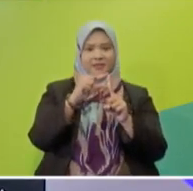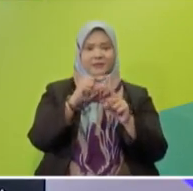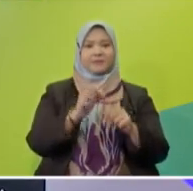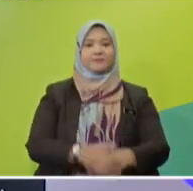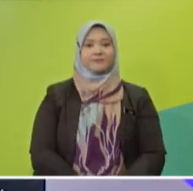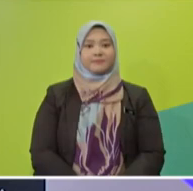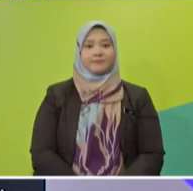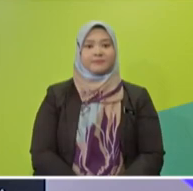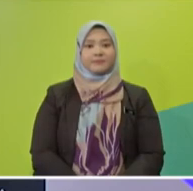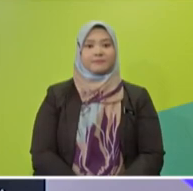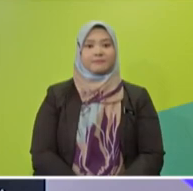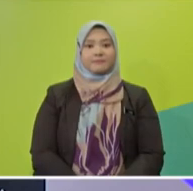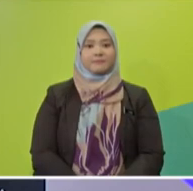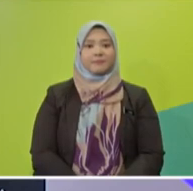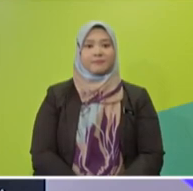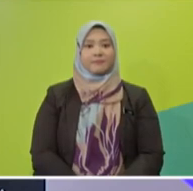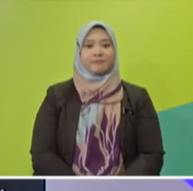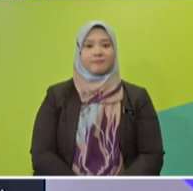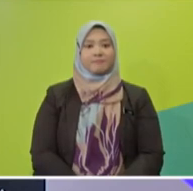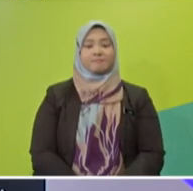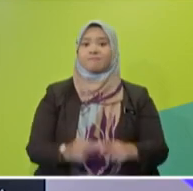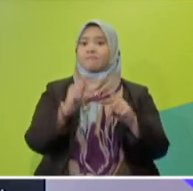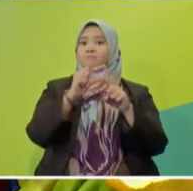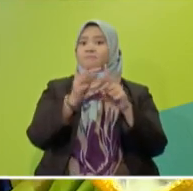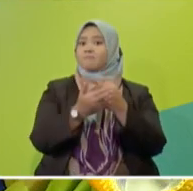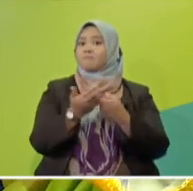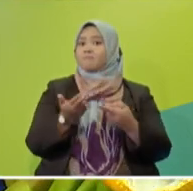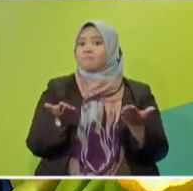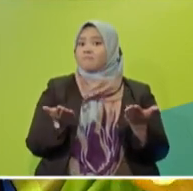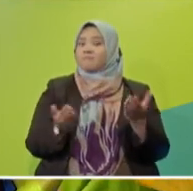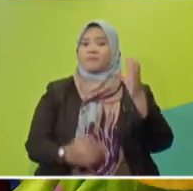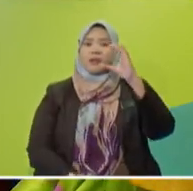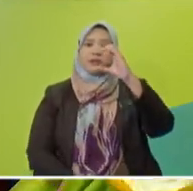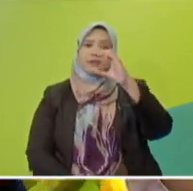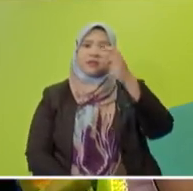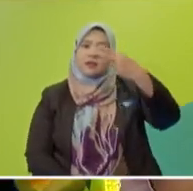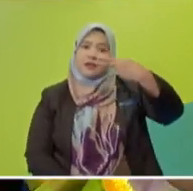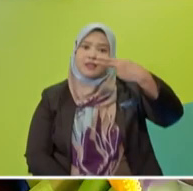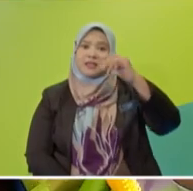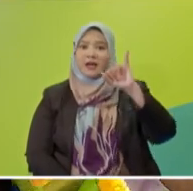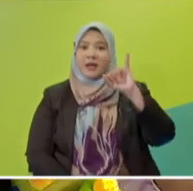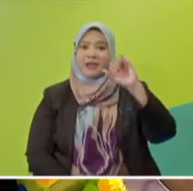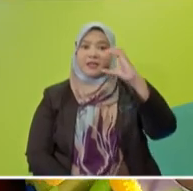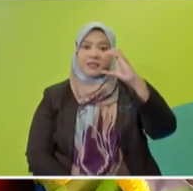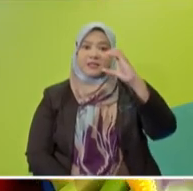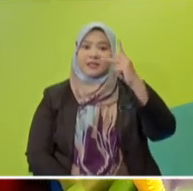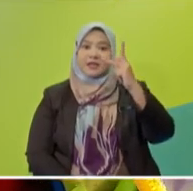It's chicken. Chicken. It's chicken. An